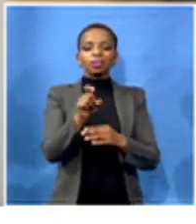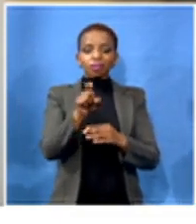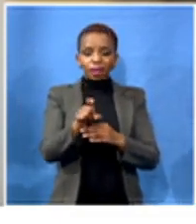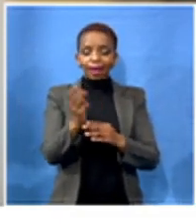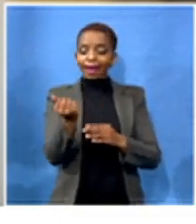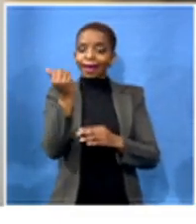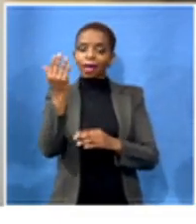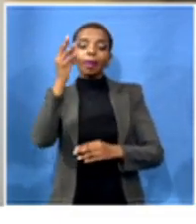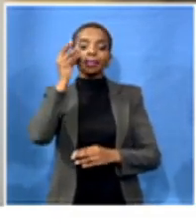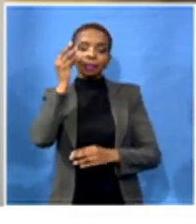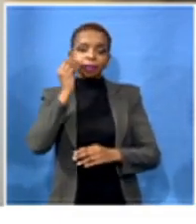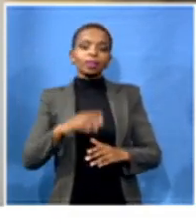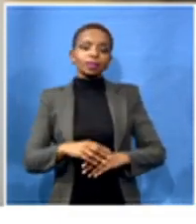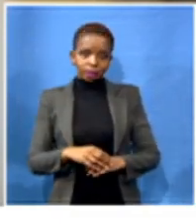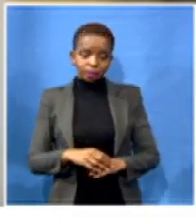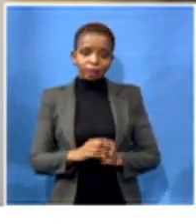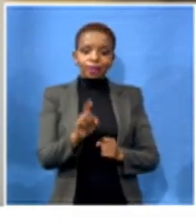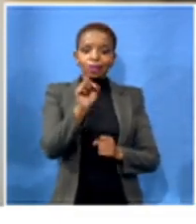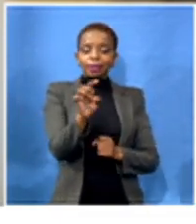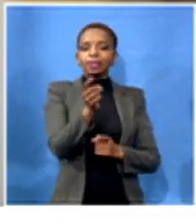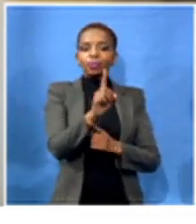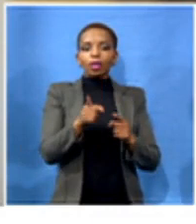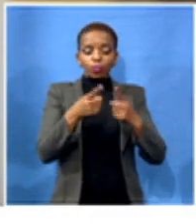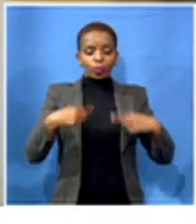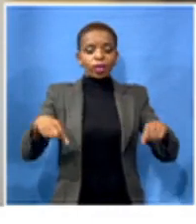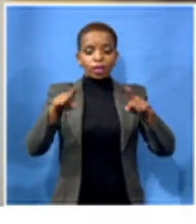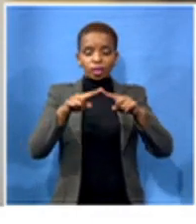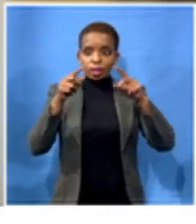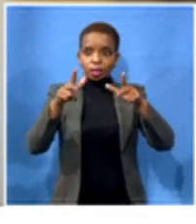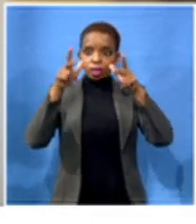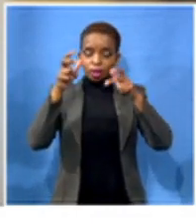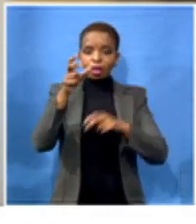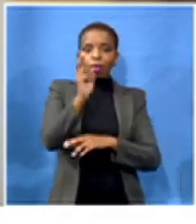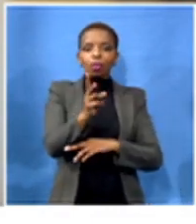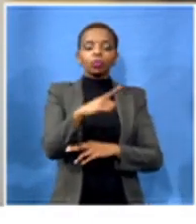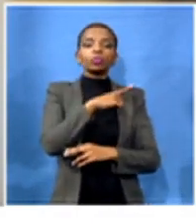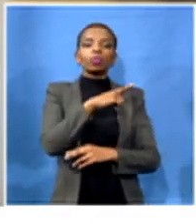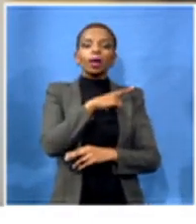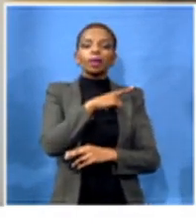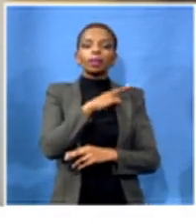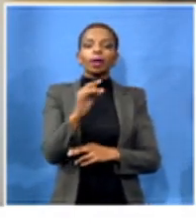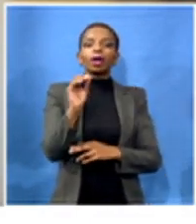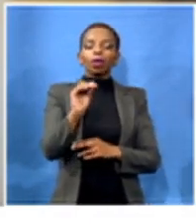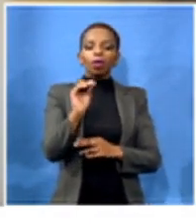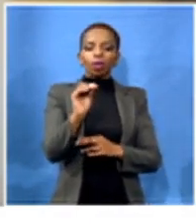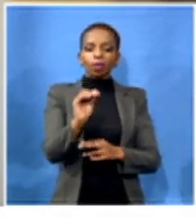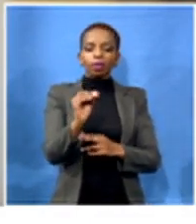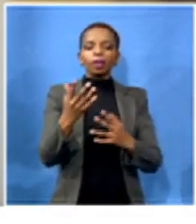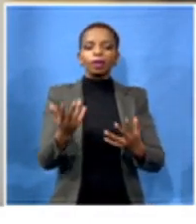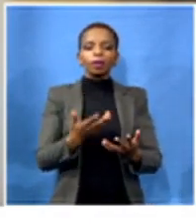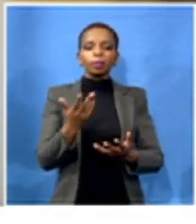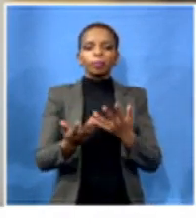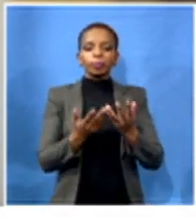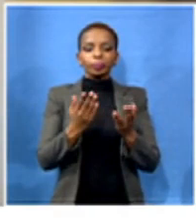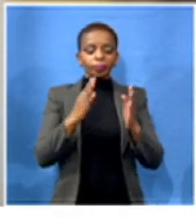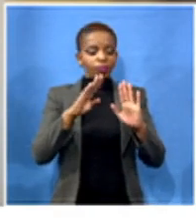this is sort of what is being projected as well, because there is anxiety and also a reduction